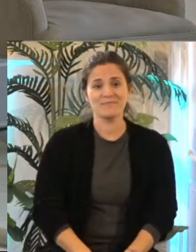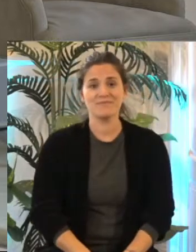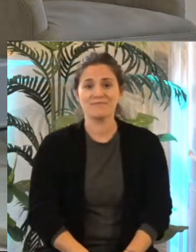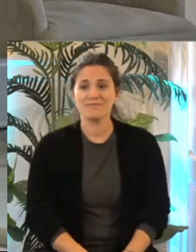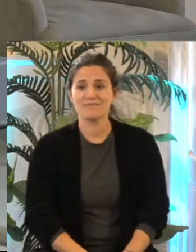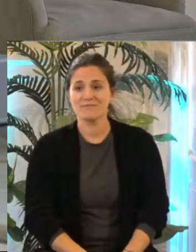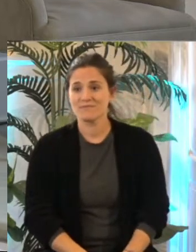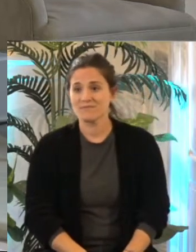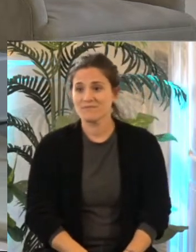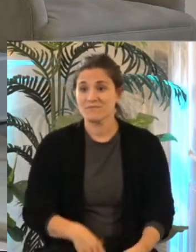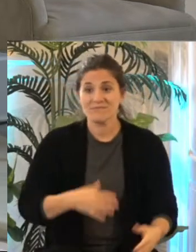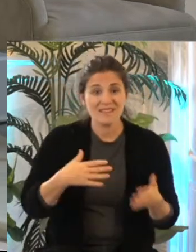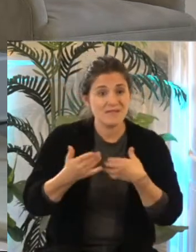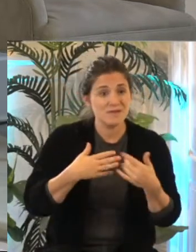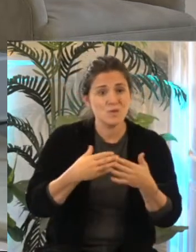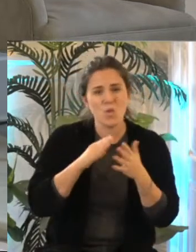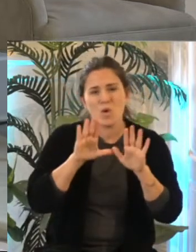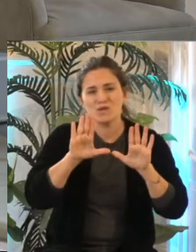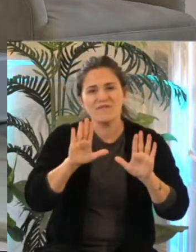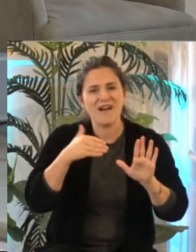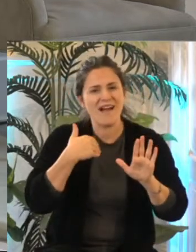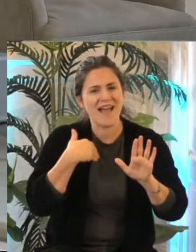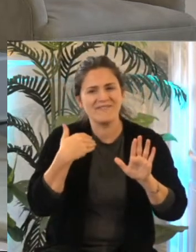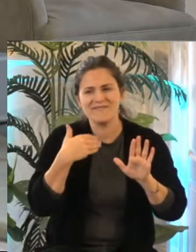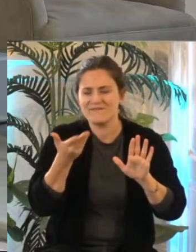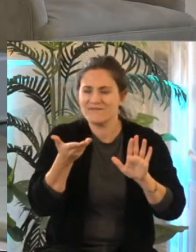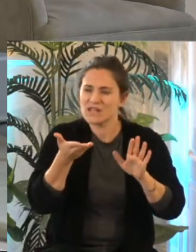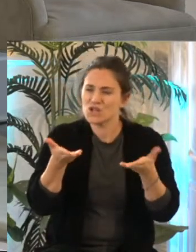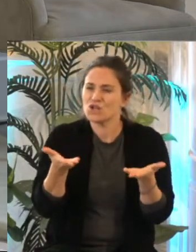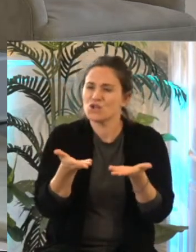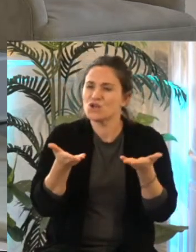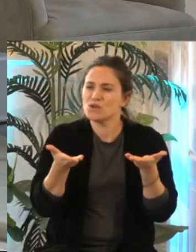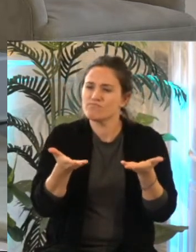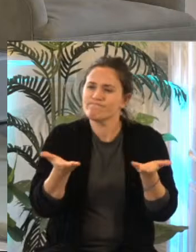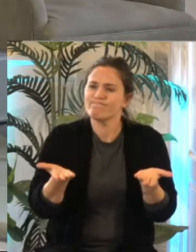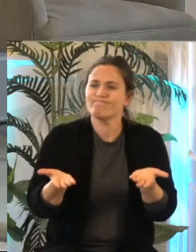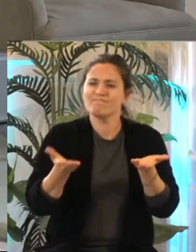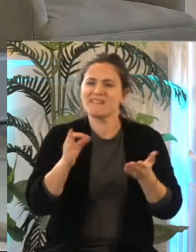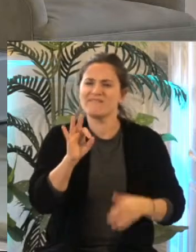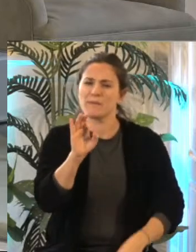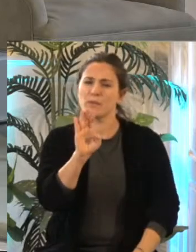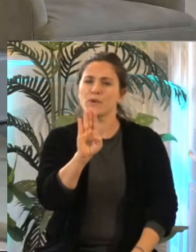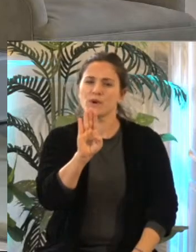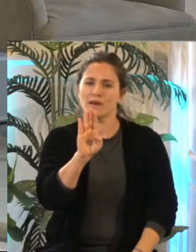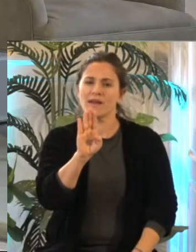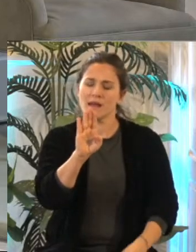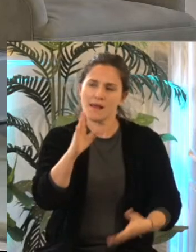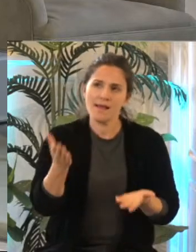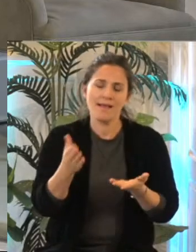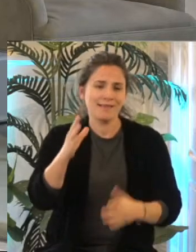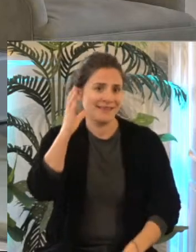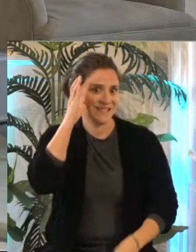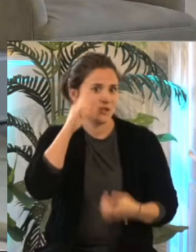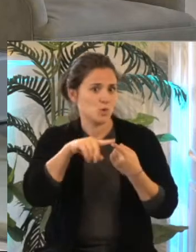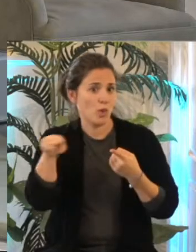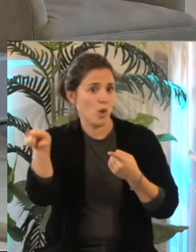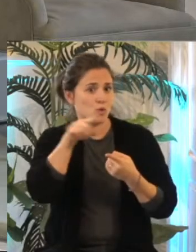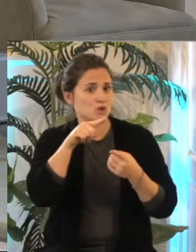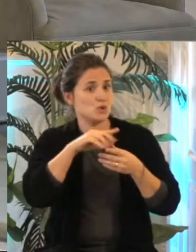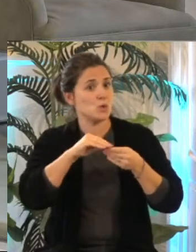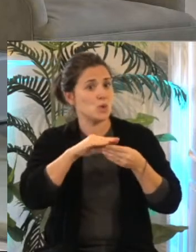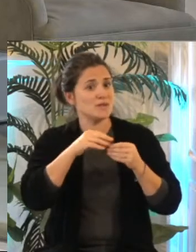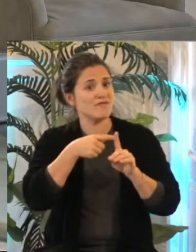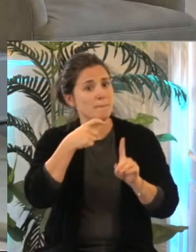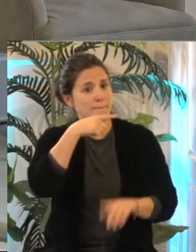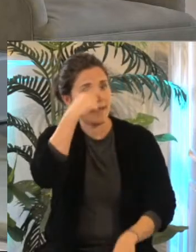Even so, it is great to have February to lift up the voices and stories of Black Americans. Yes. In that